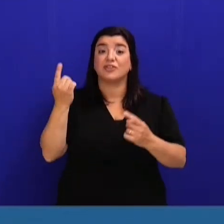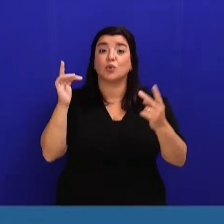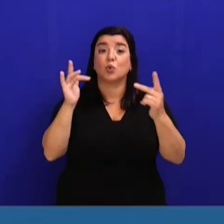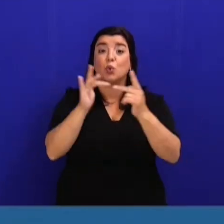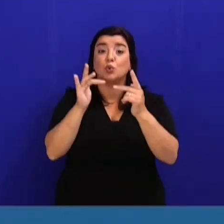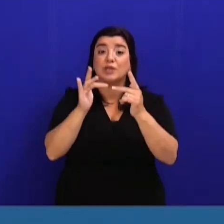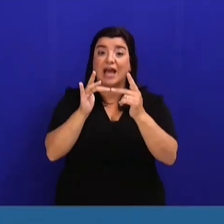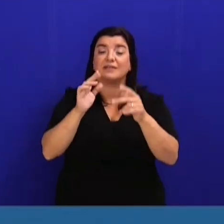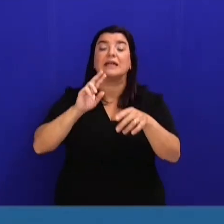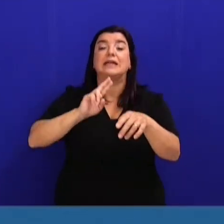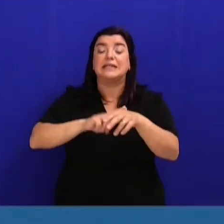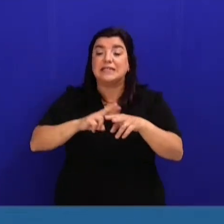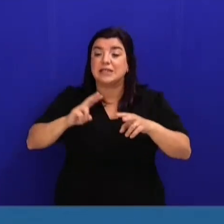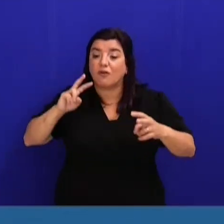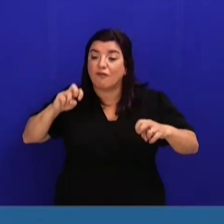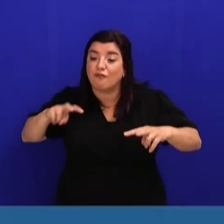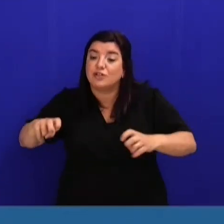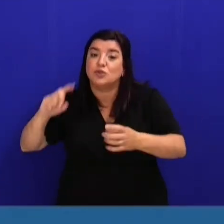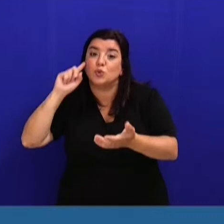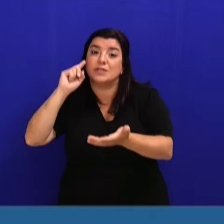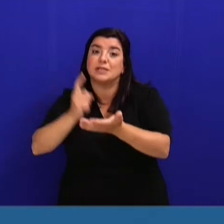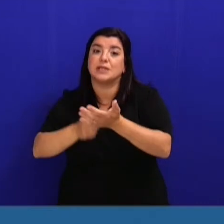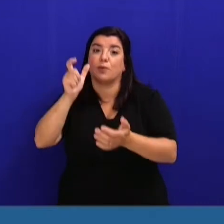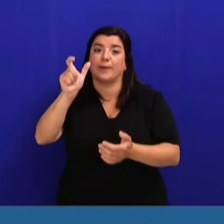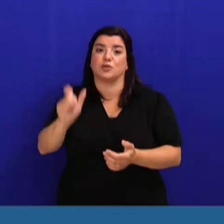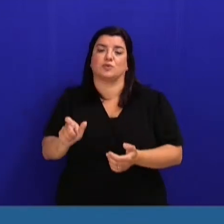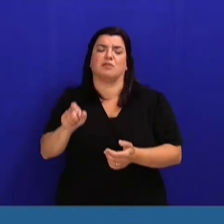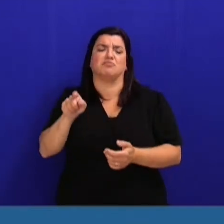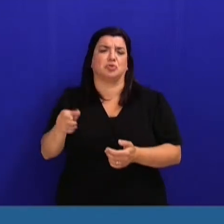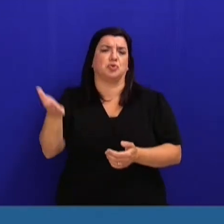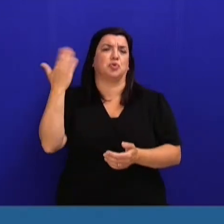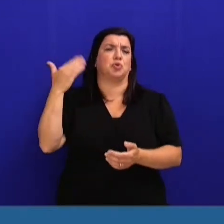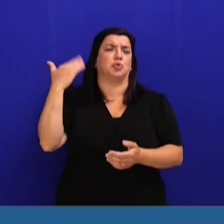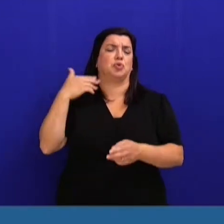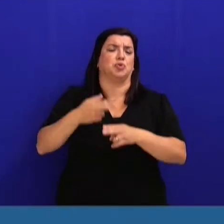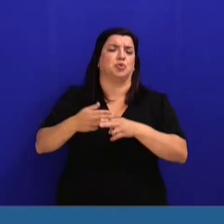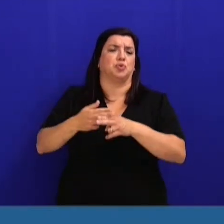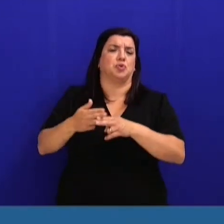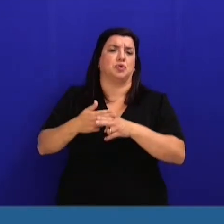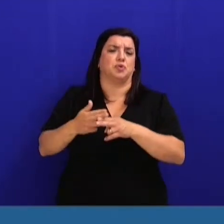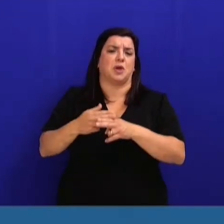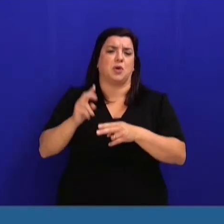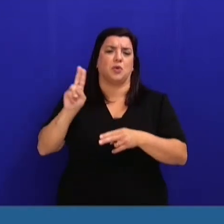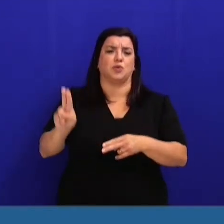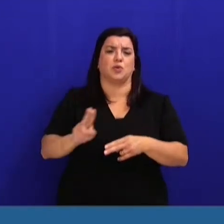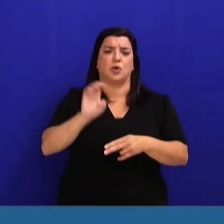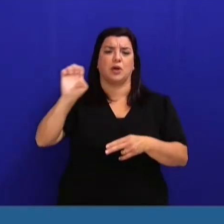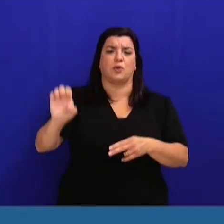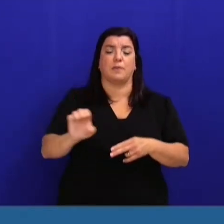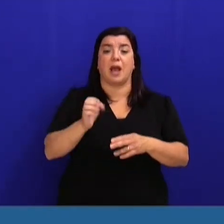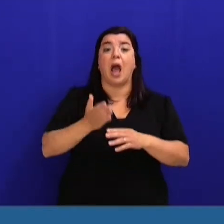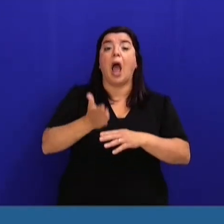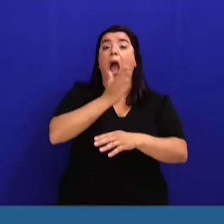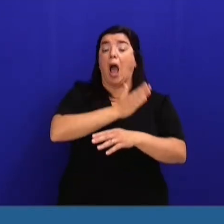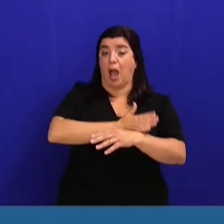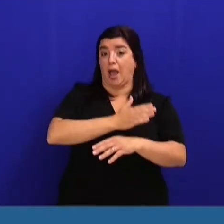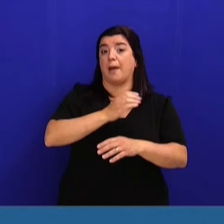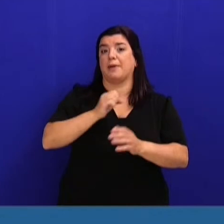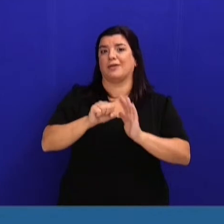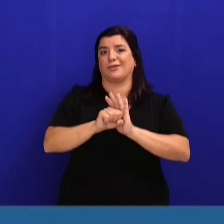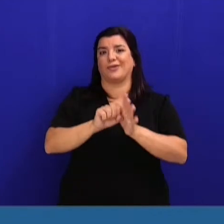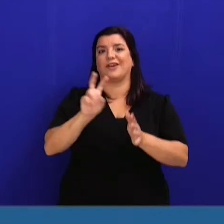contact tracing. Dan hija xi ħaġa li ilha titħaddem ukoll mal-Unjoni Ewropea anke qabel ma kien hemm il-COVID. U